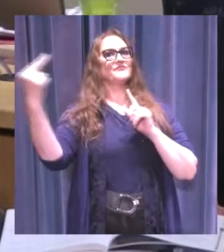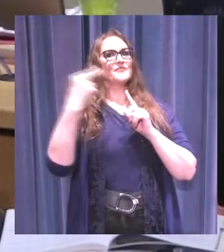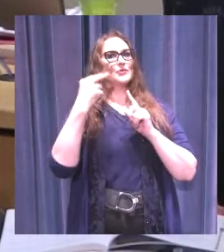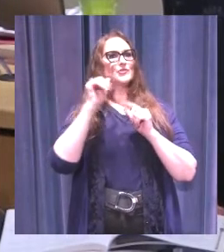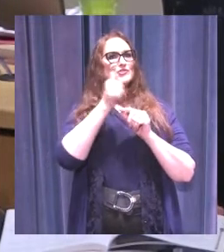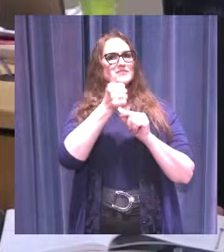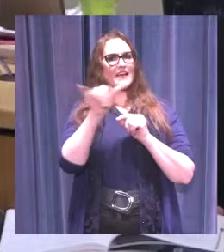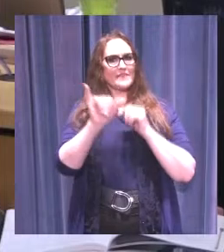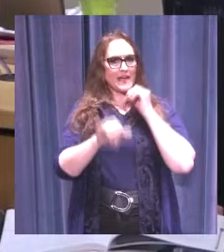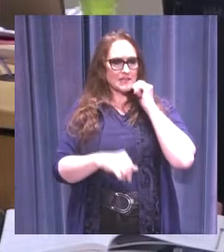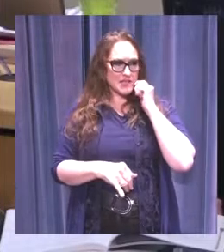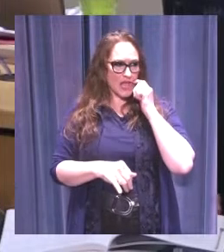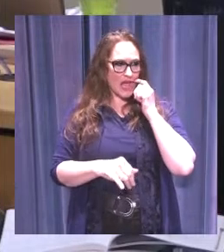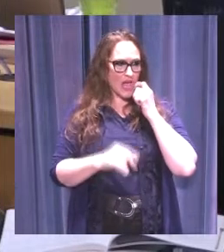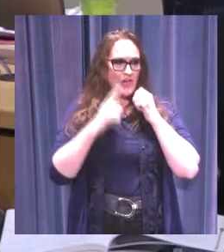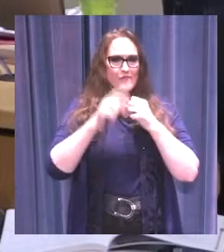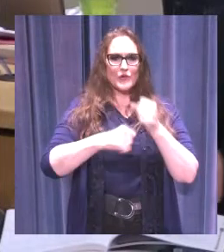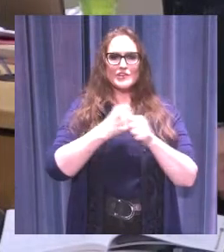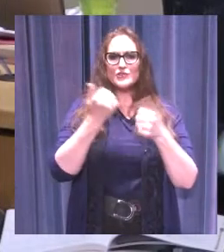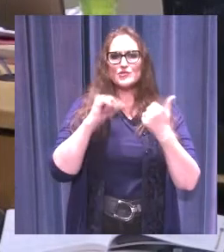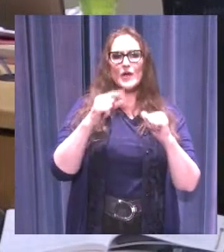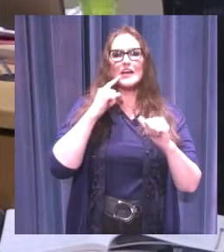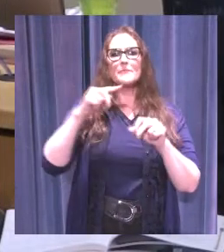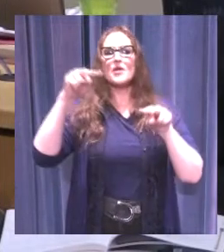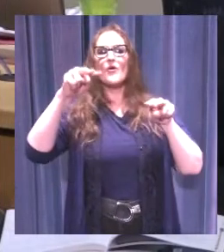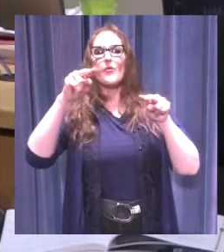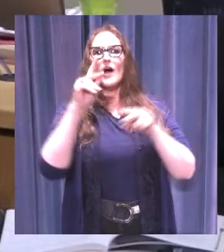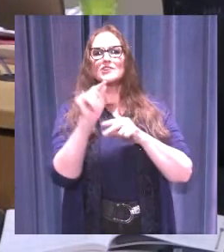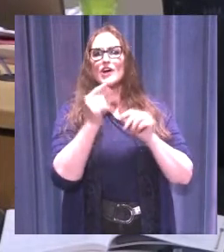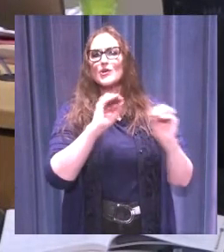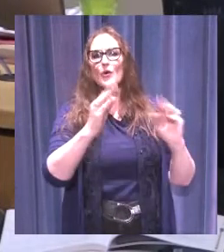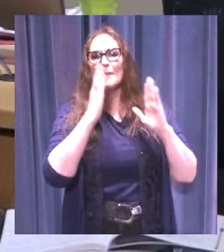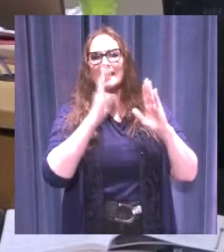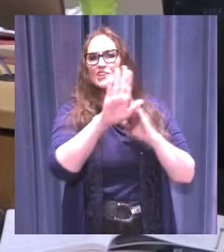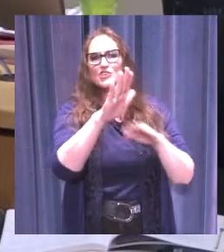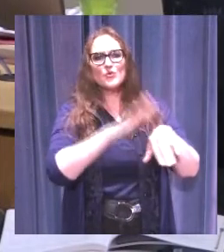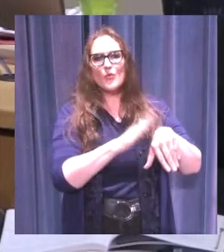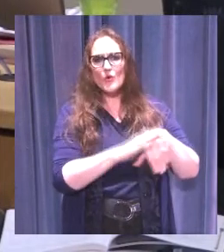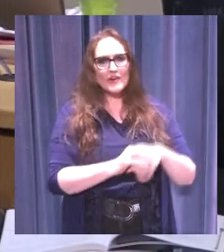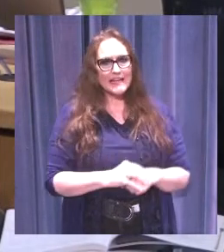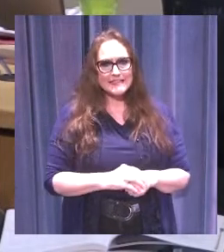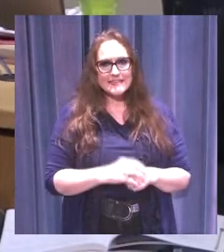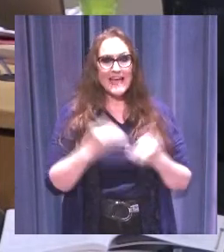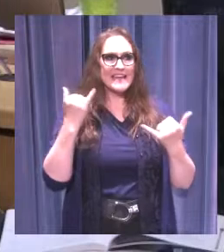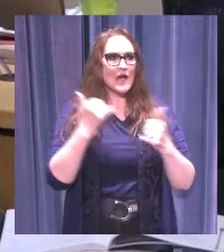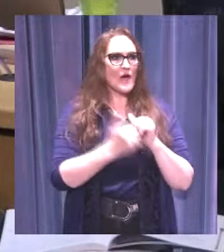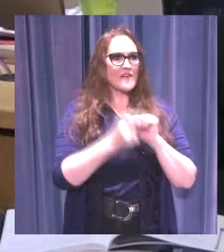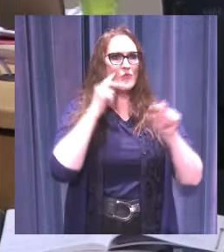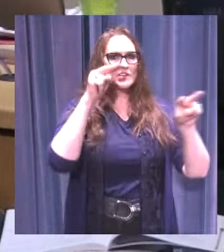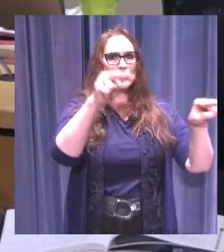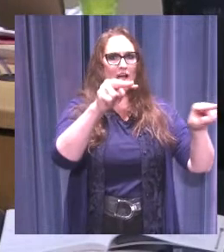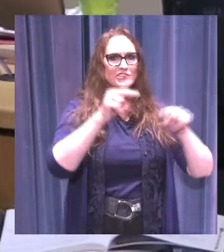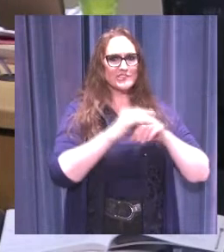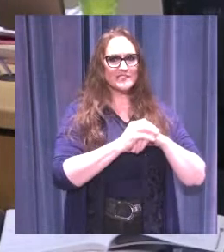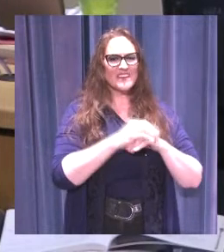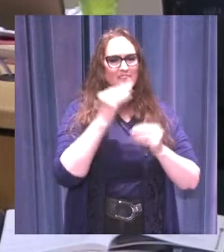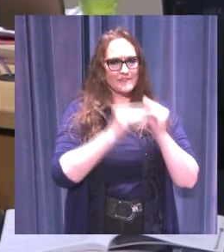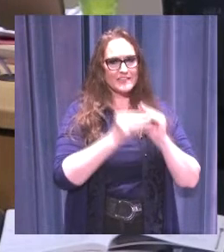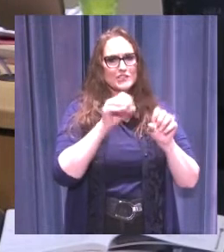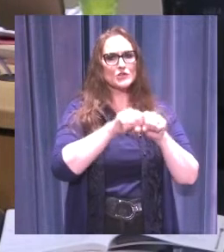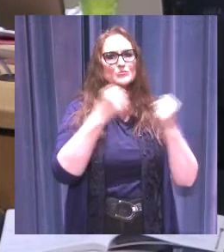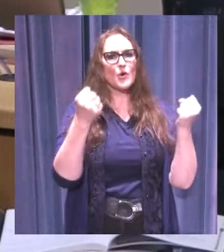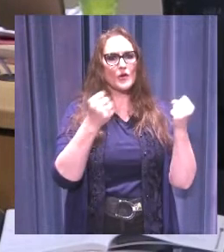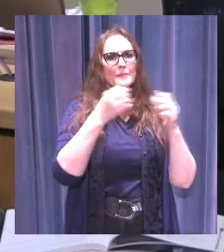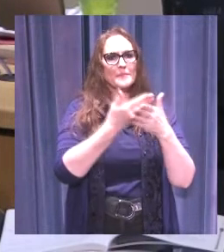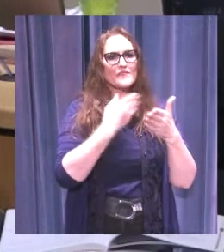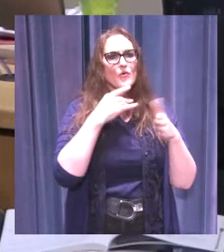as being. For years you tried to be a watchdog, but no one paid attention to your warnings. Now everyone is watching. Fix this broken board before